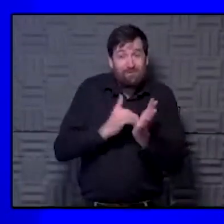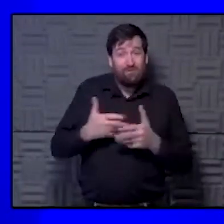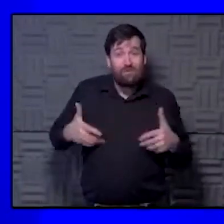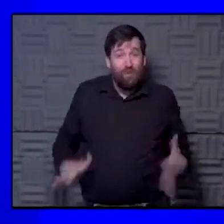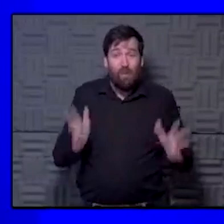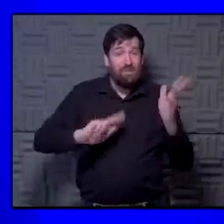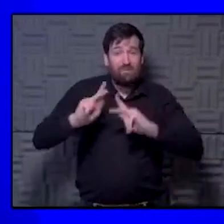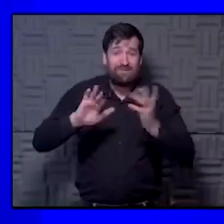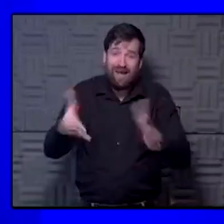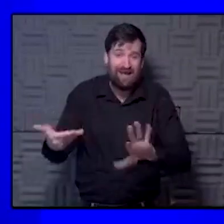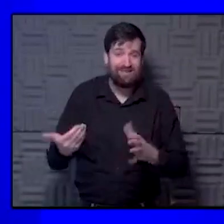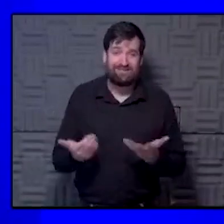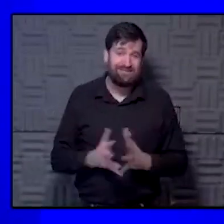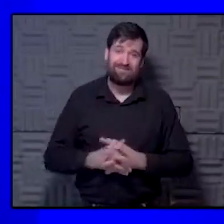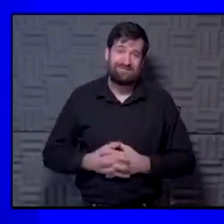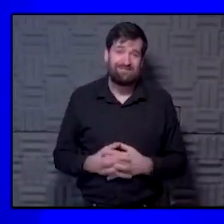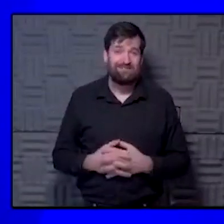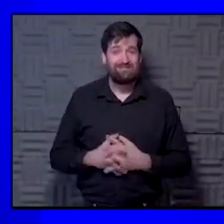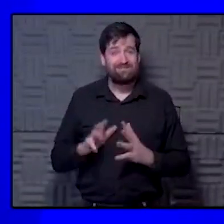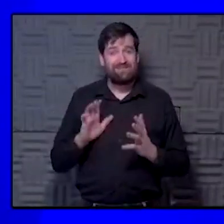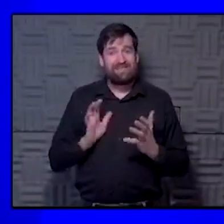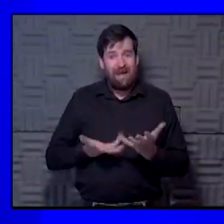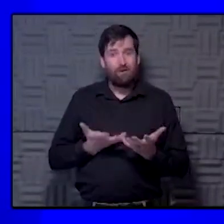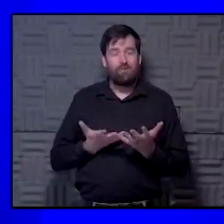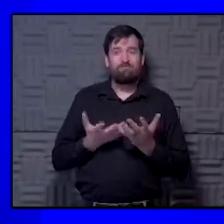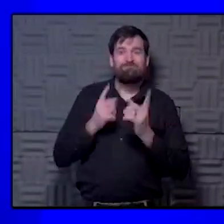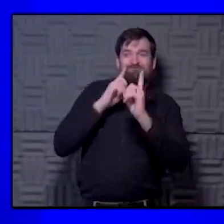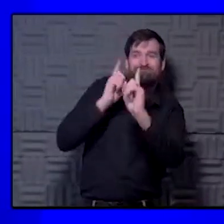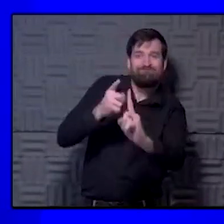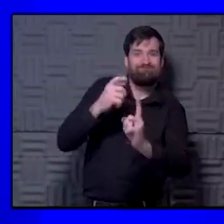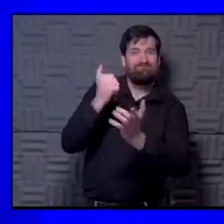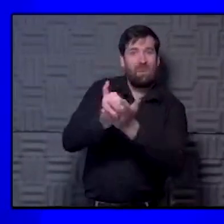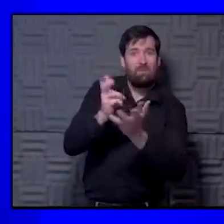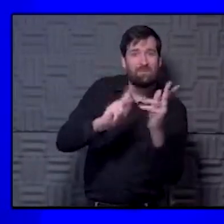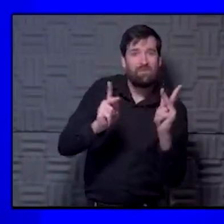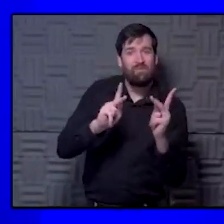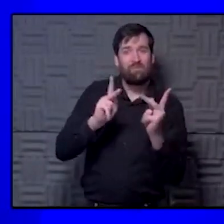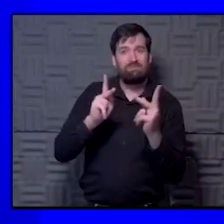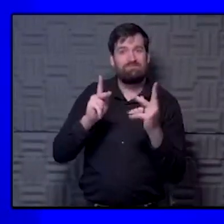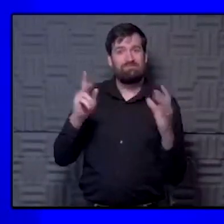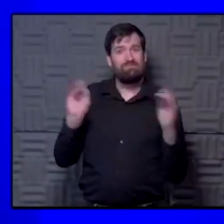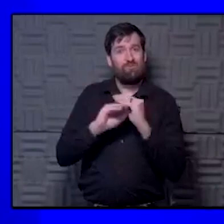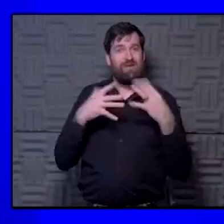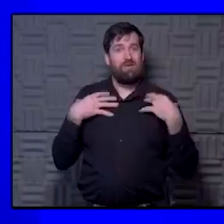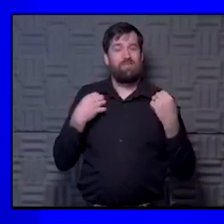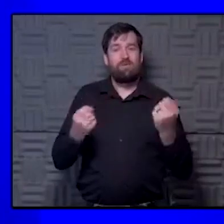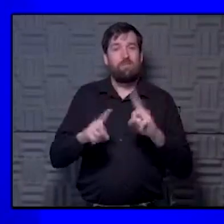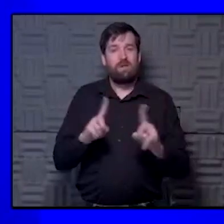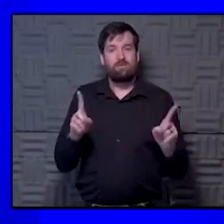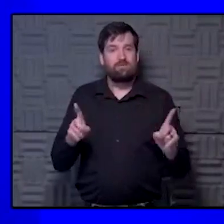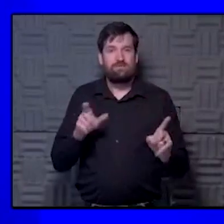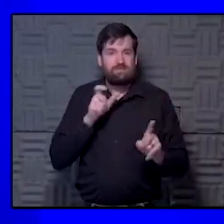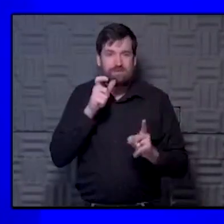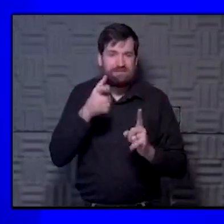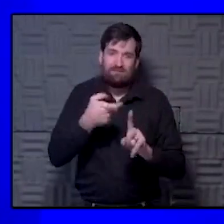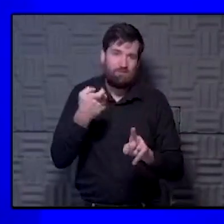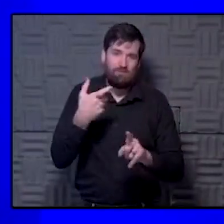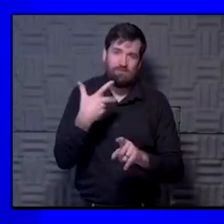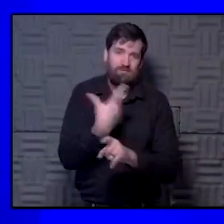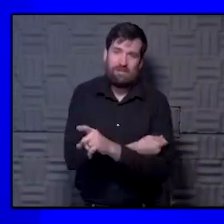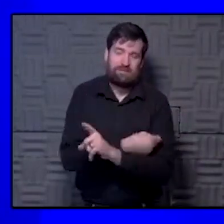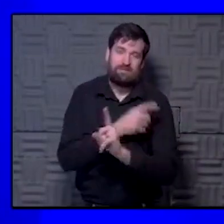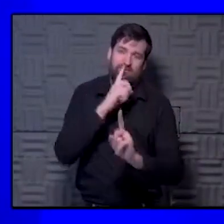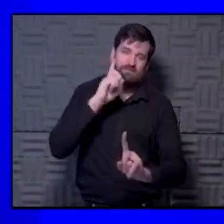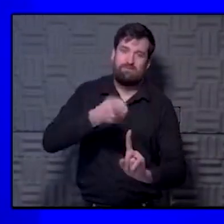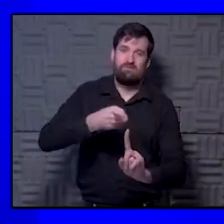to die. This is our calling, to try to help people and make people healthier. But this isn't from the vaccine. That's the take